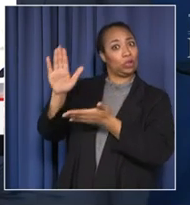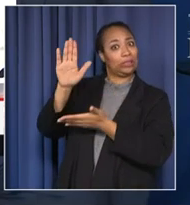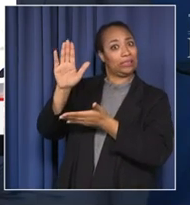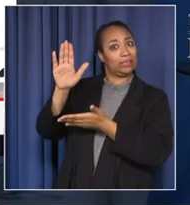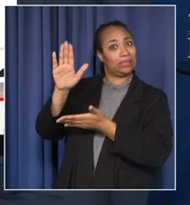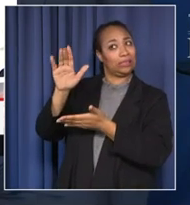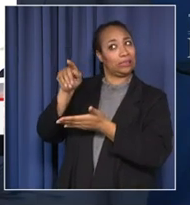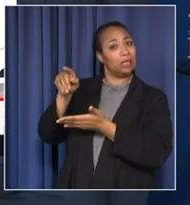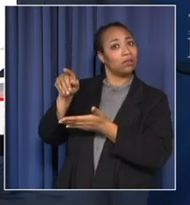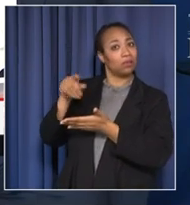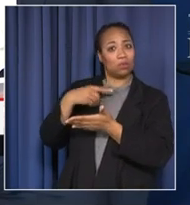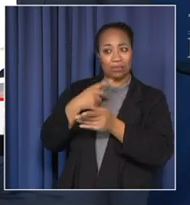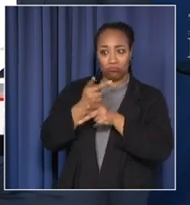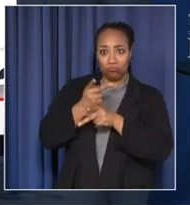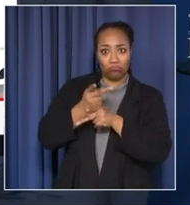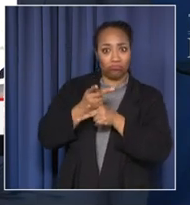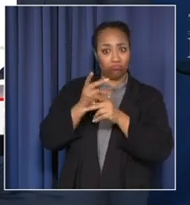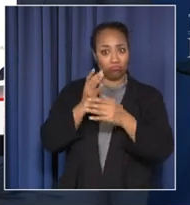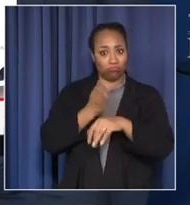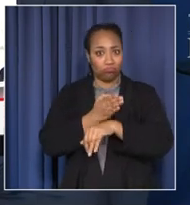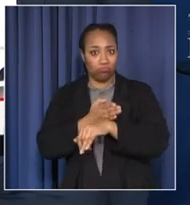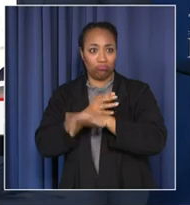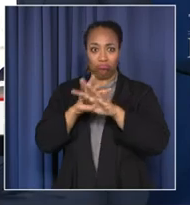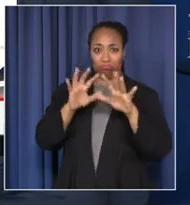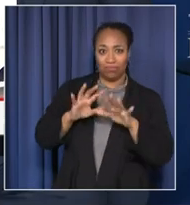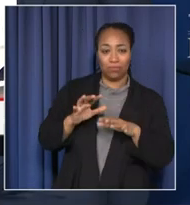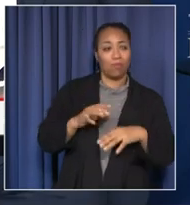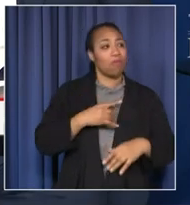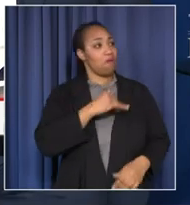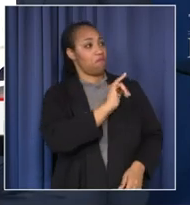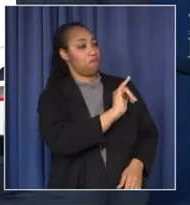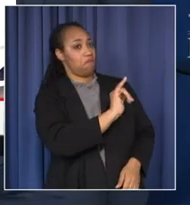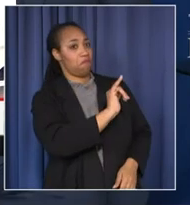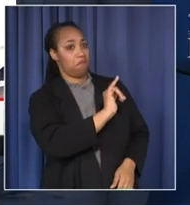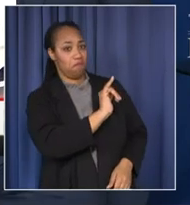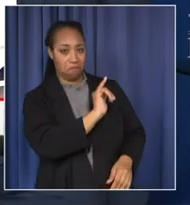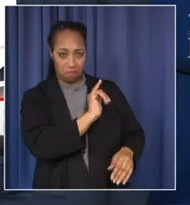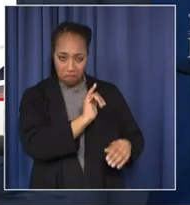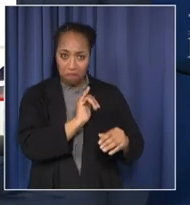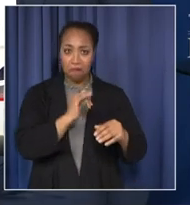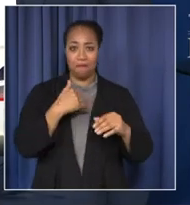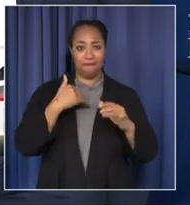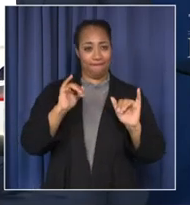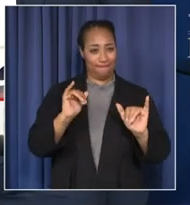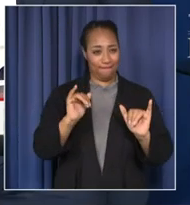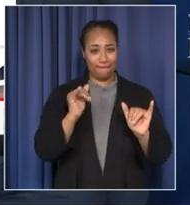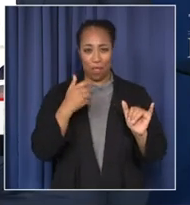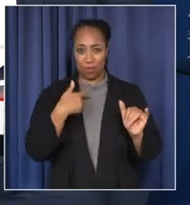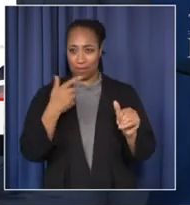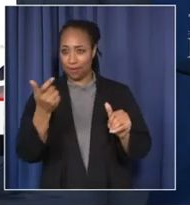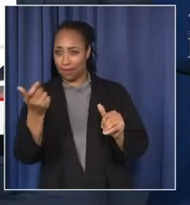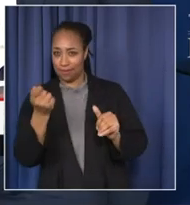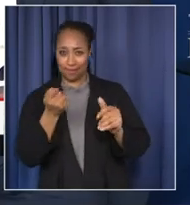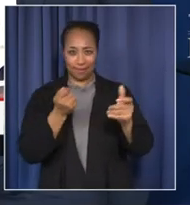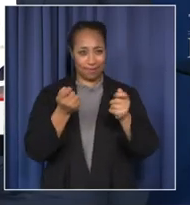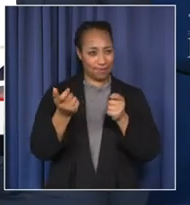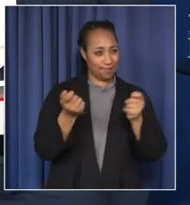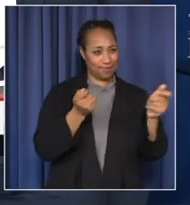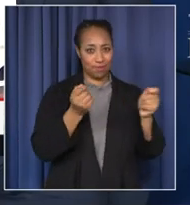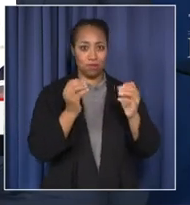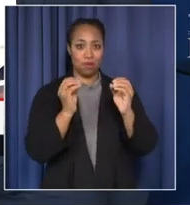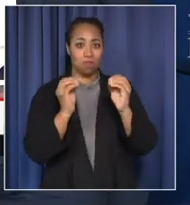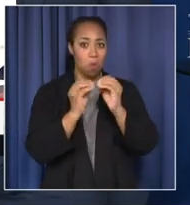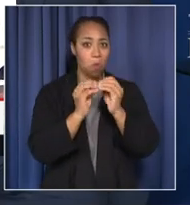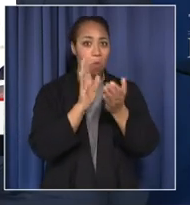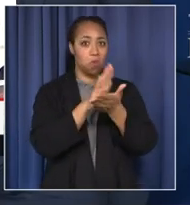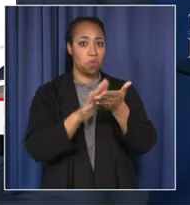actually invite more universities to have their East Coast outposts be in Washington, D.C. And so we see that Johns Hopkins